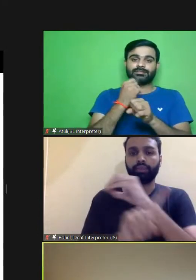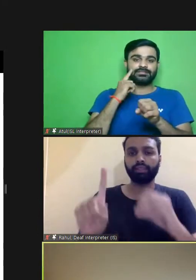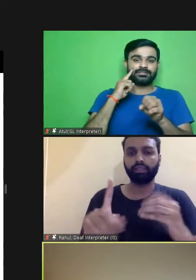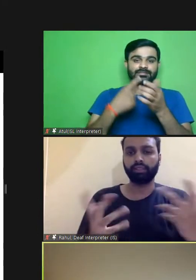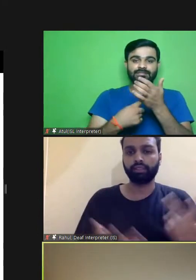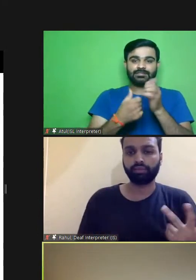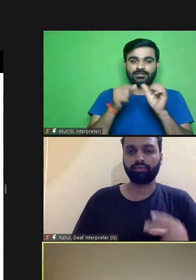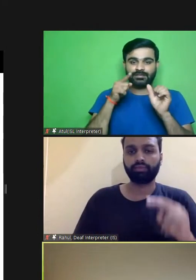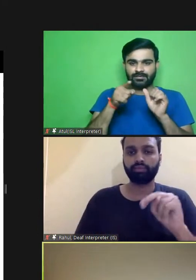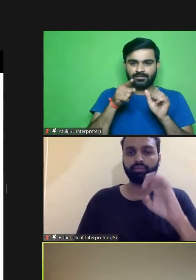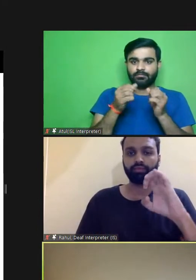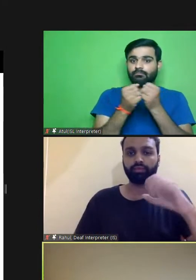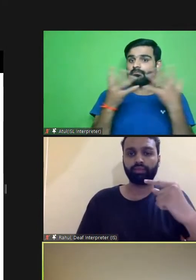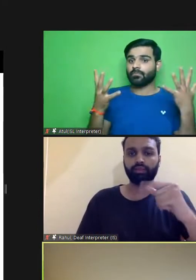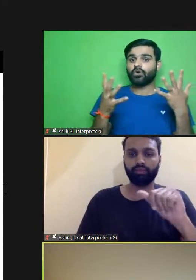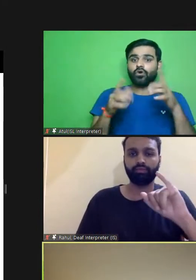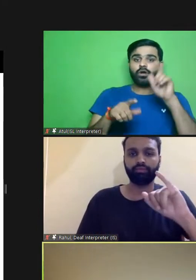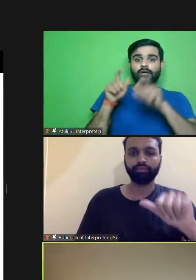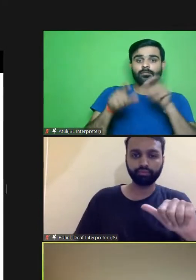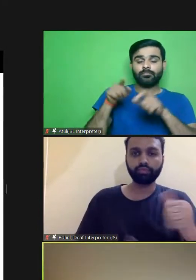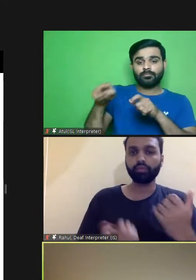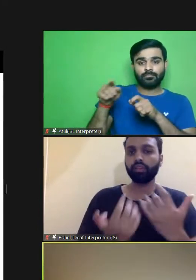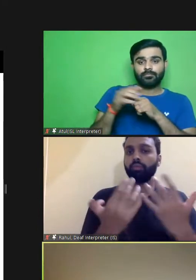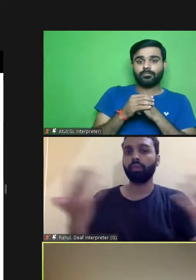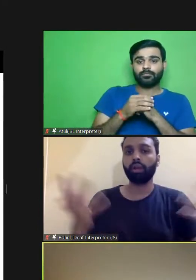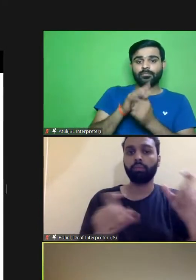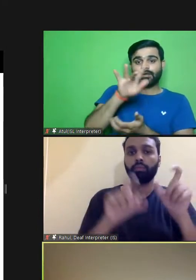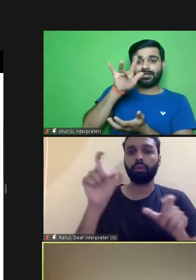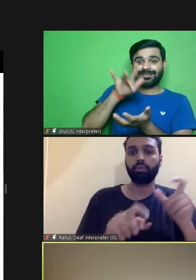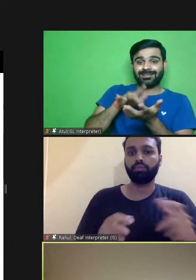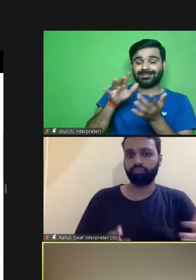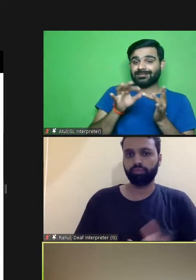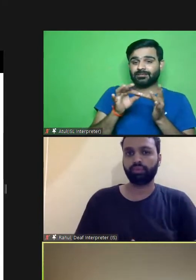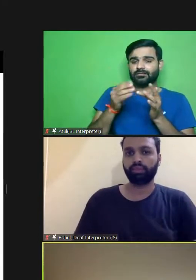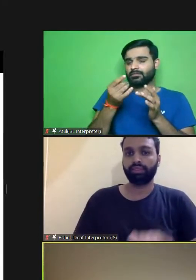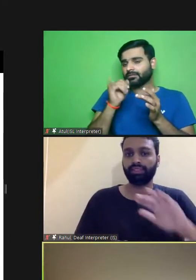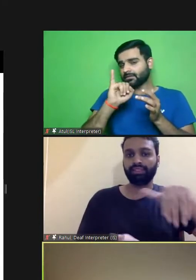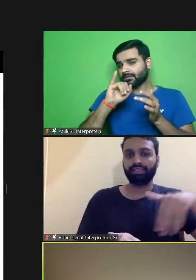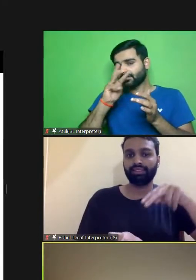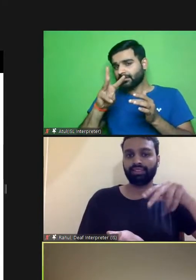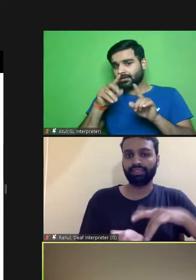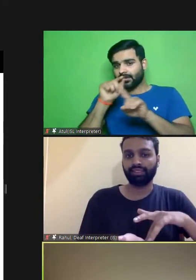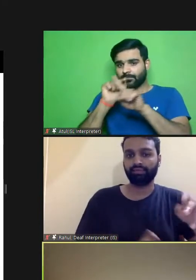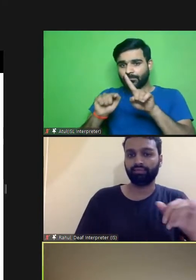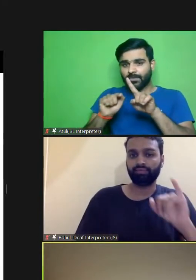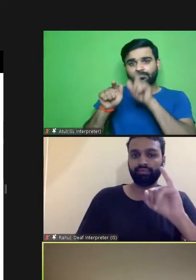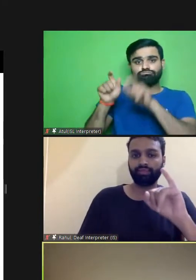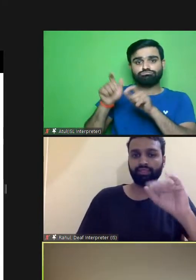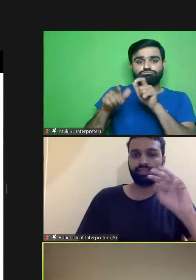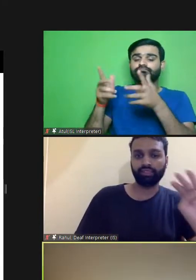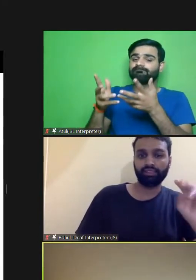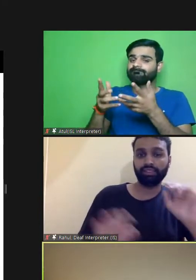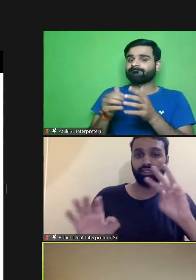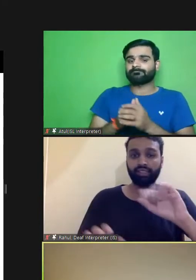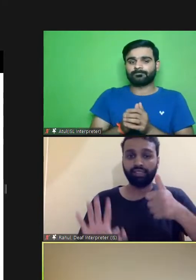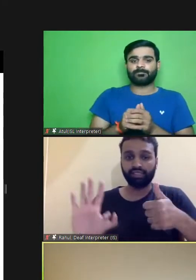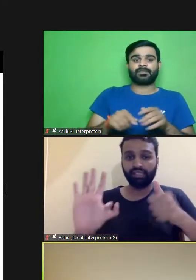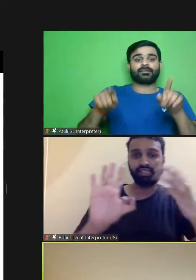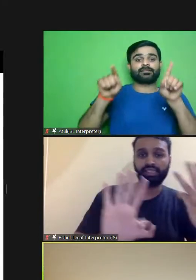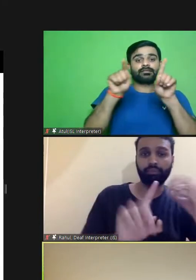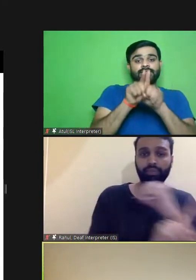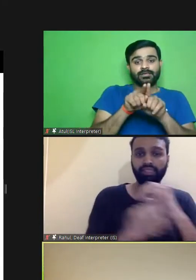But amongst the poorest populations, the rates of stunting are around 63%. Now, some of the best